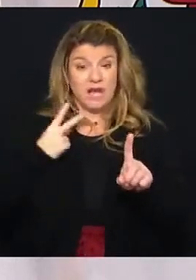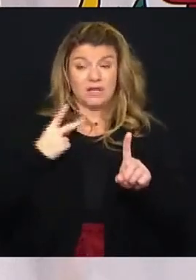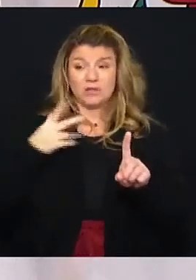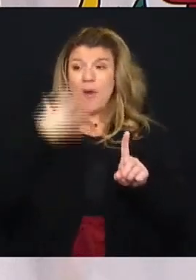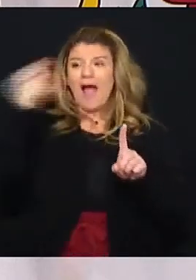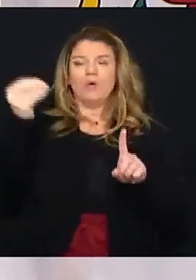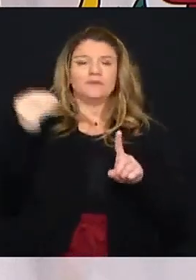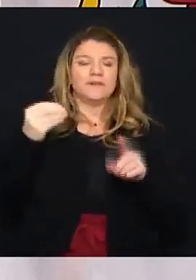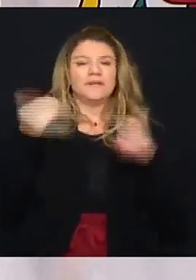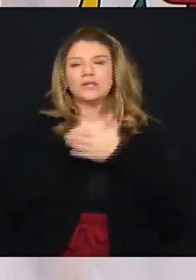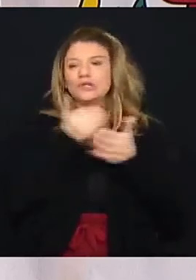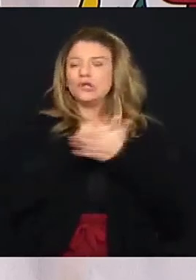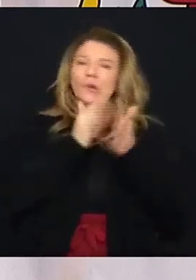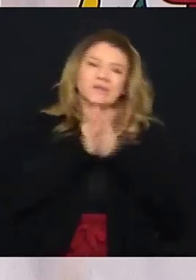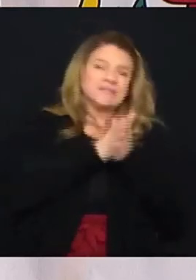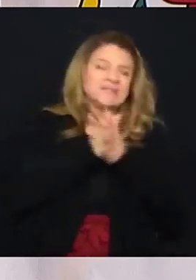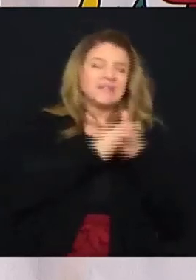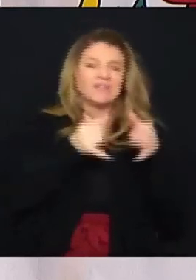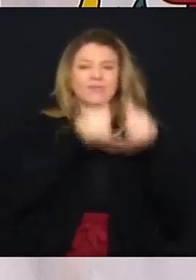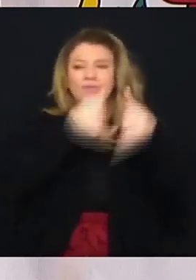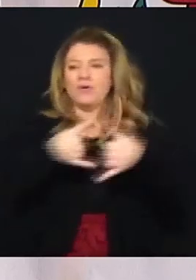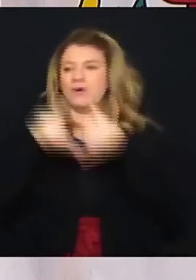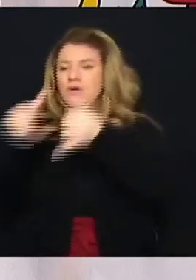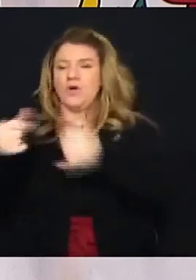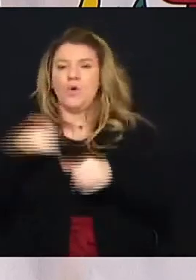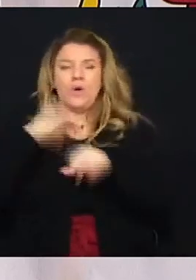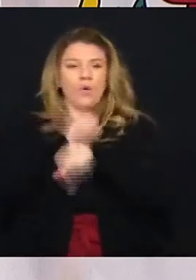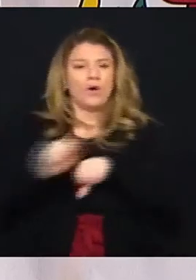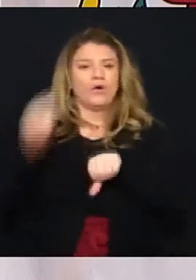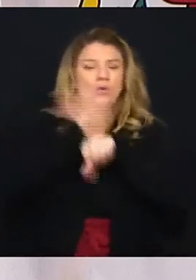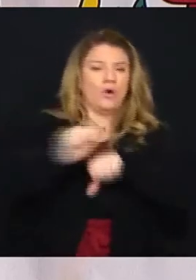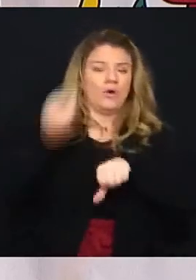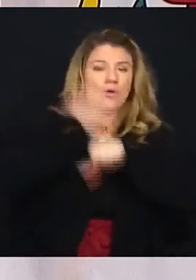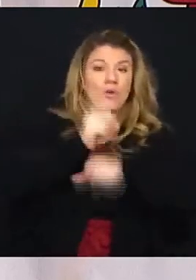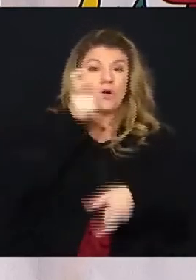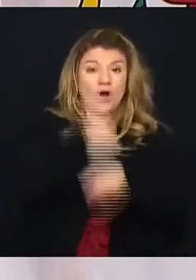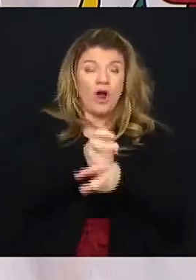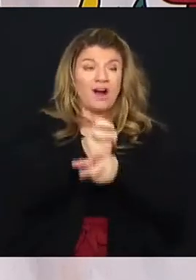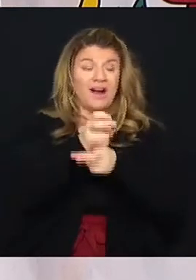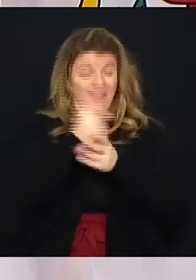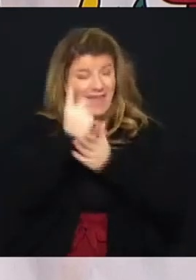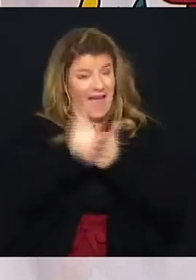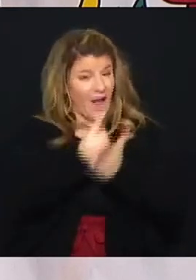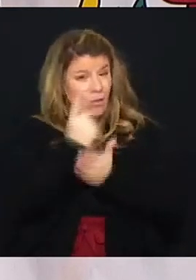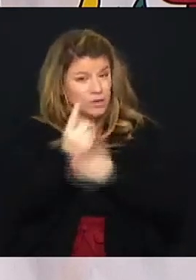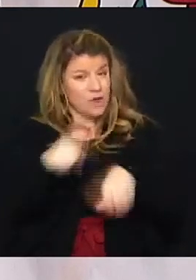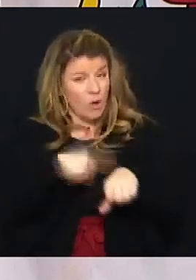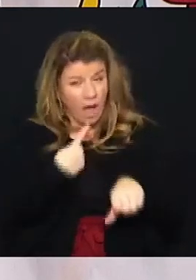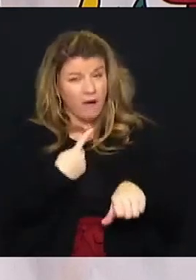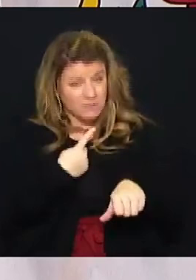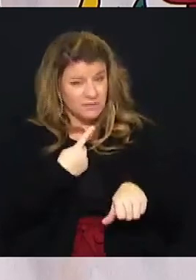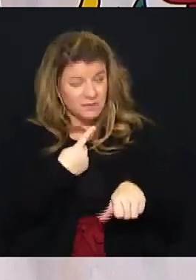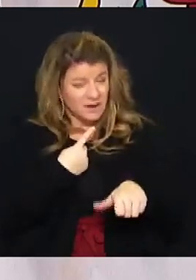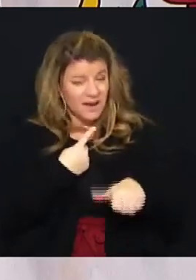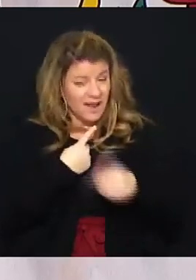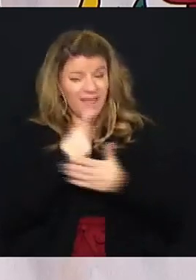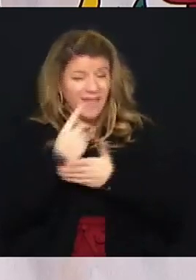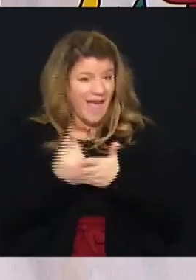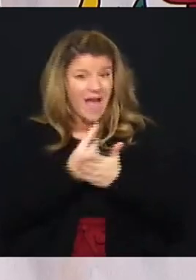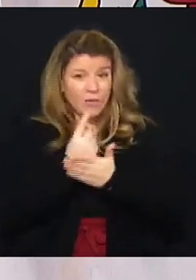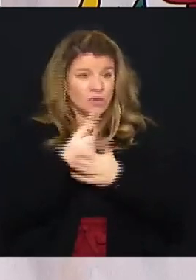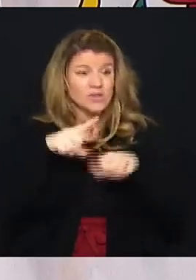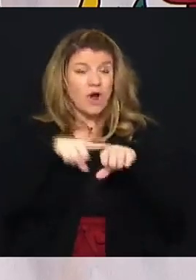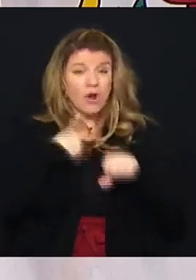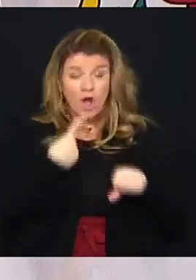out, you know, with the do it for baby dog stuff and keep working it and everything. And the hours are long. The hours are really